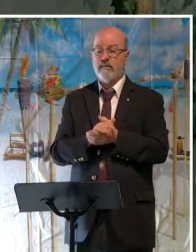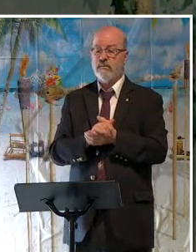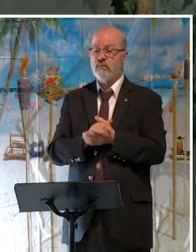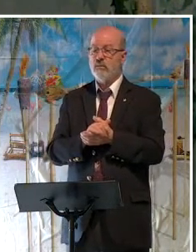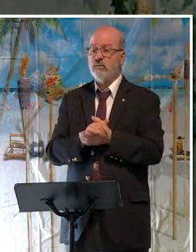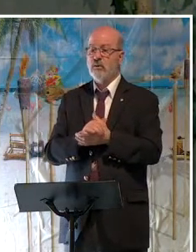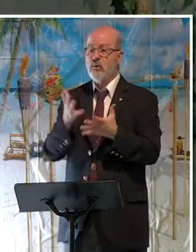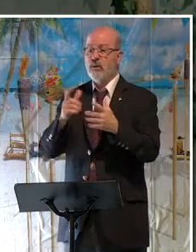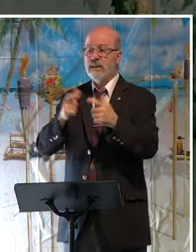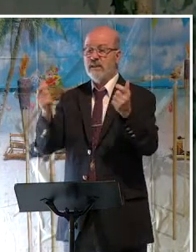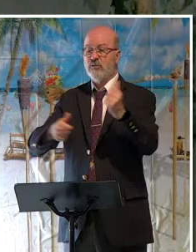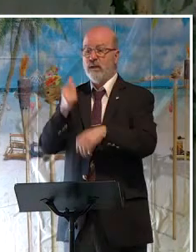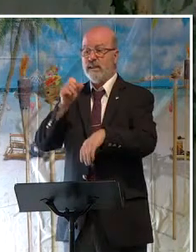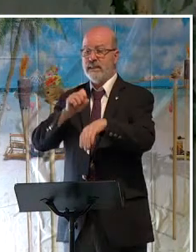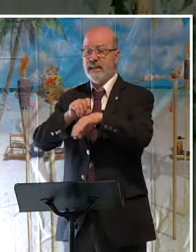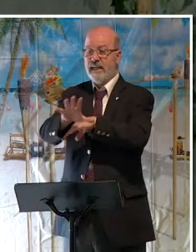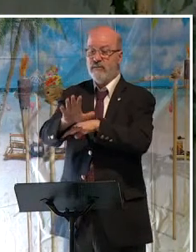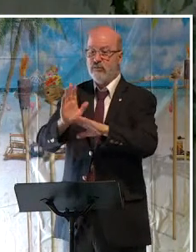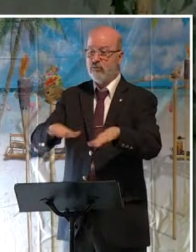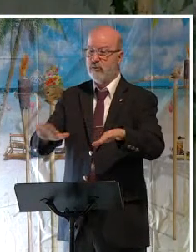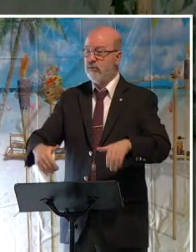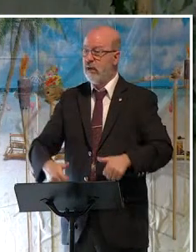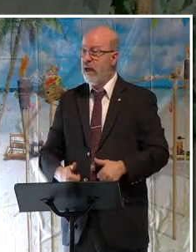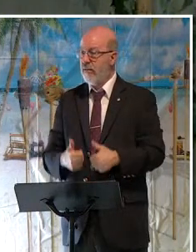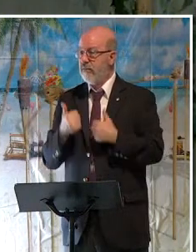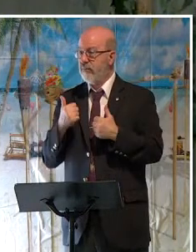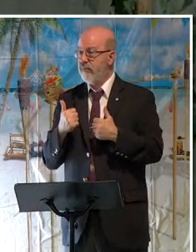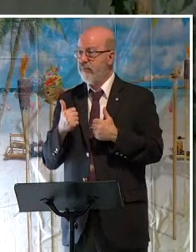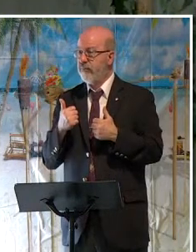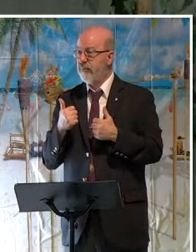What is the greatest influence in your children's life?